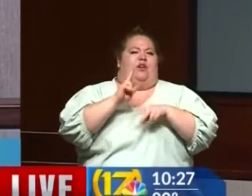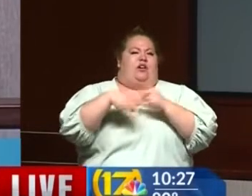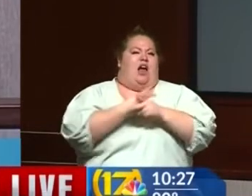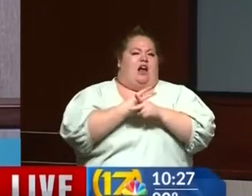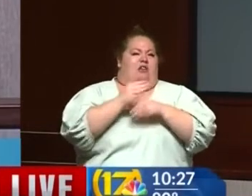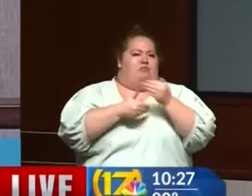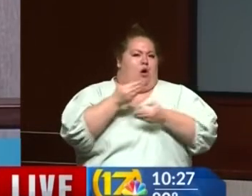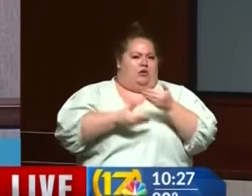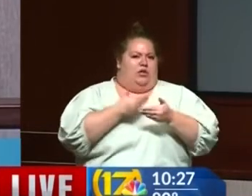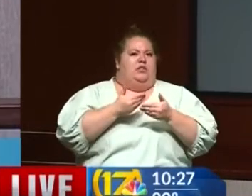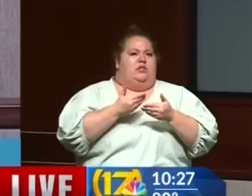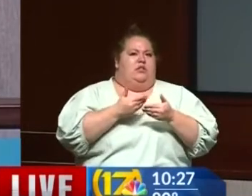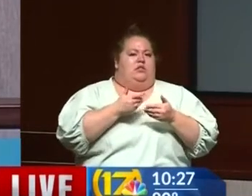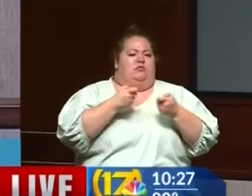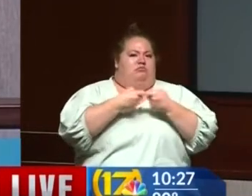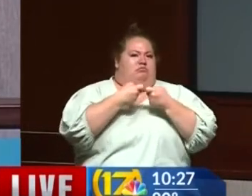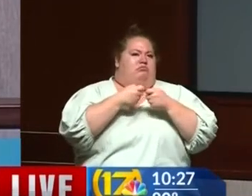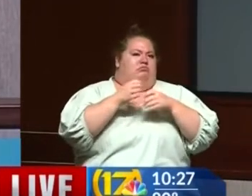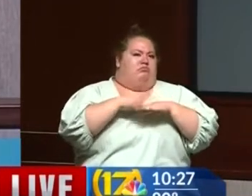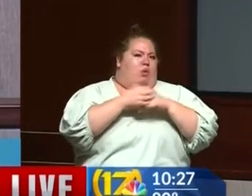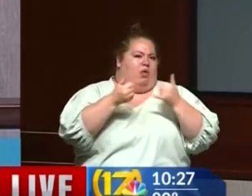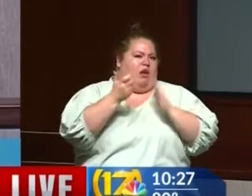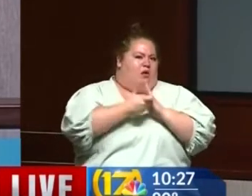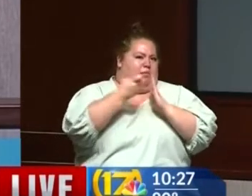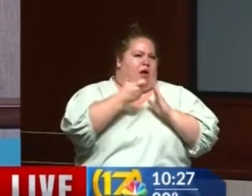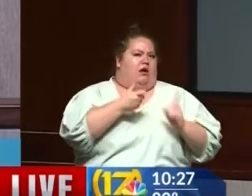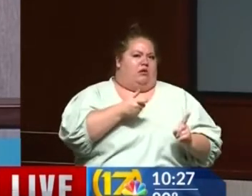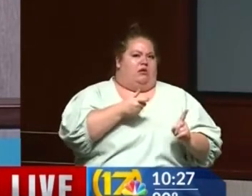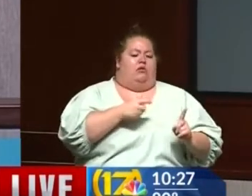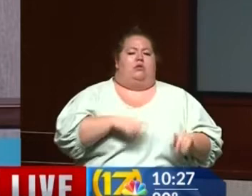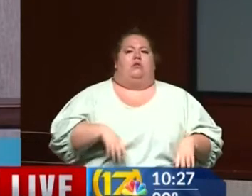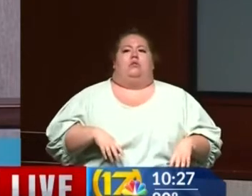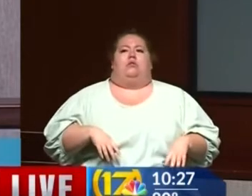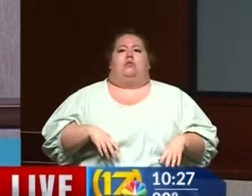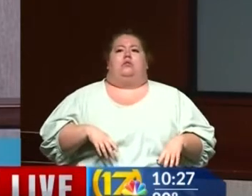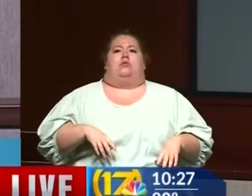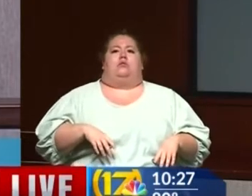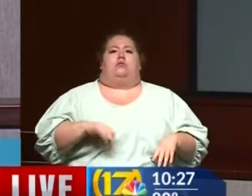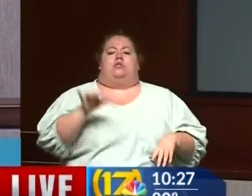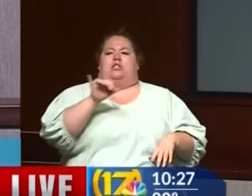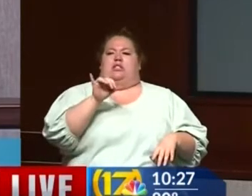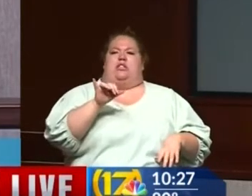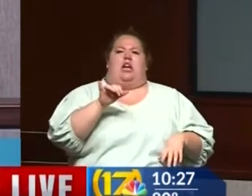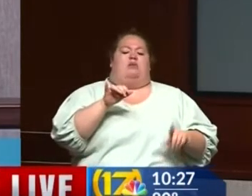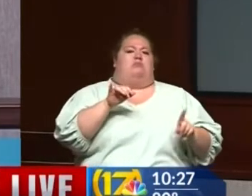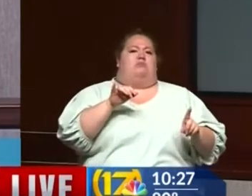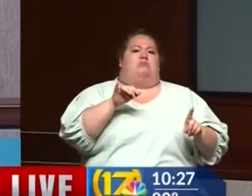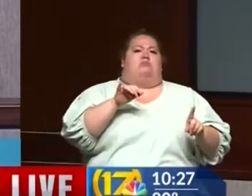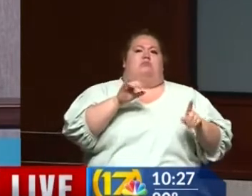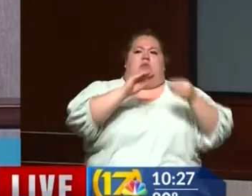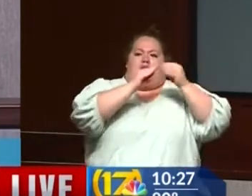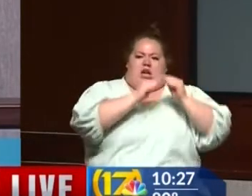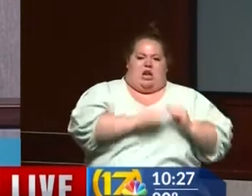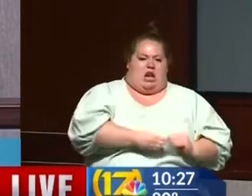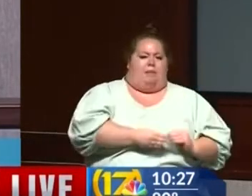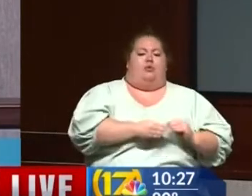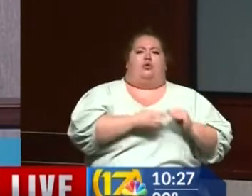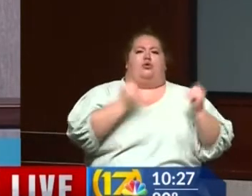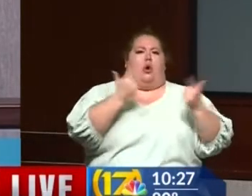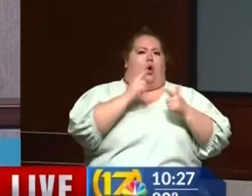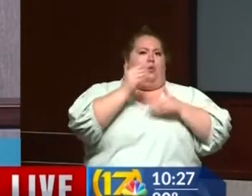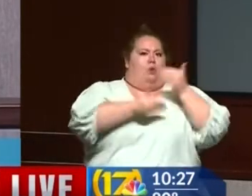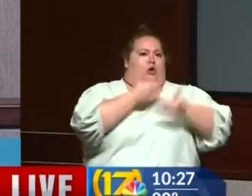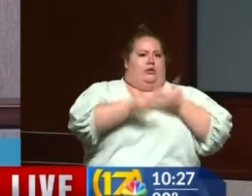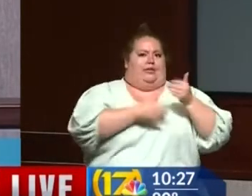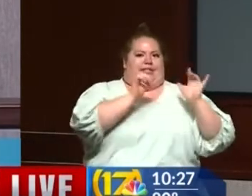comes through in the same way with the same values and elements so that when they're doing all of that data processing at the state level